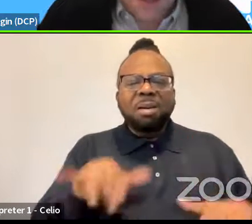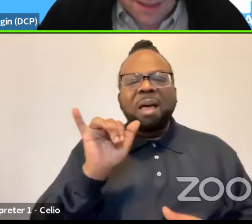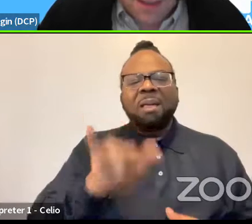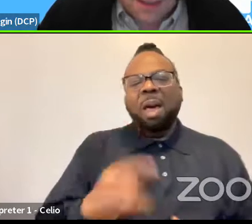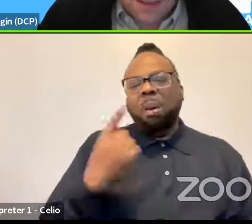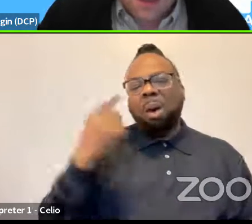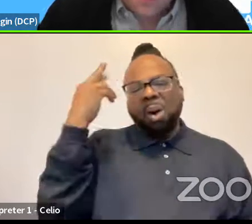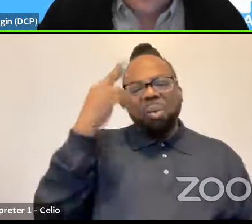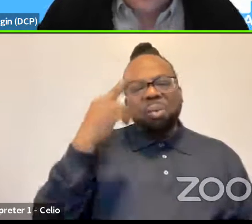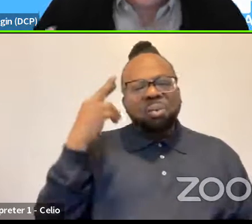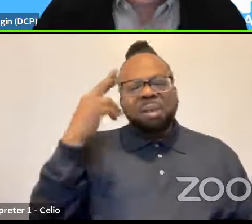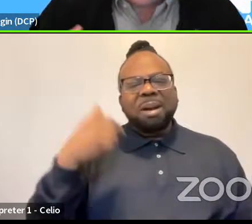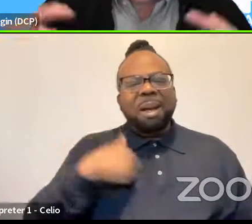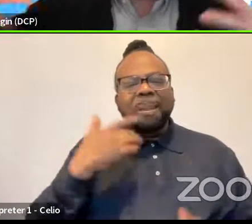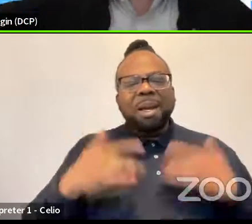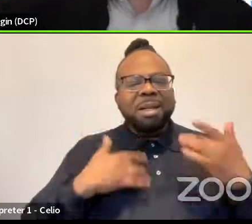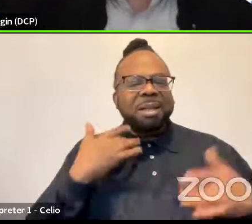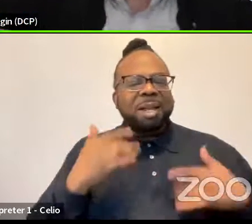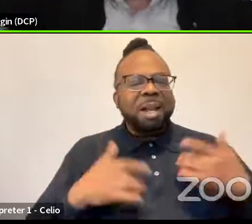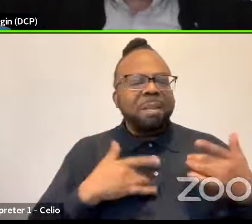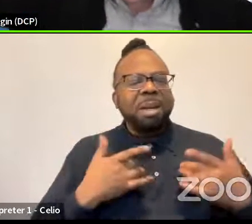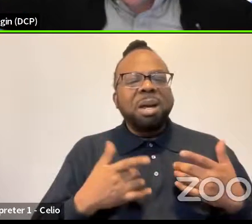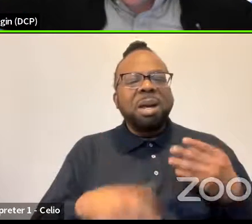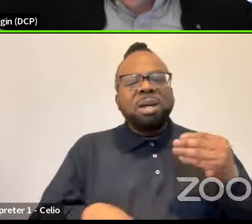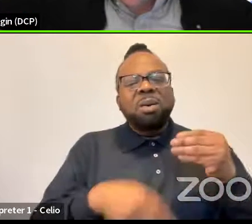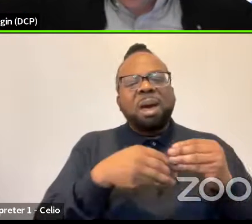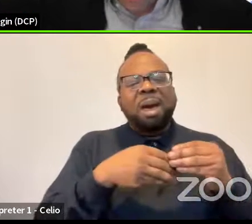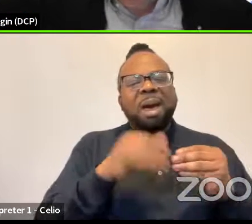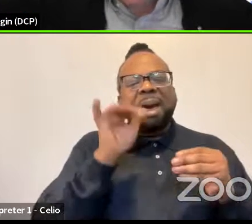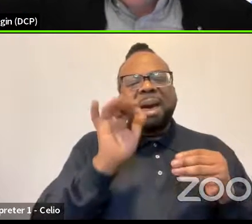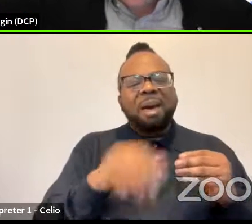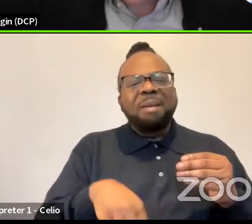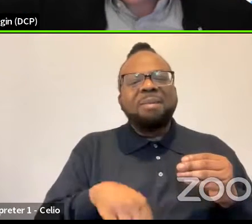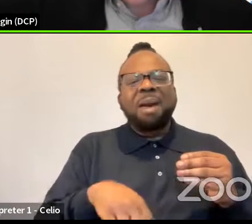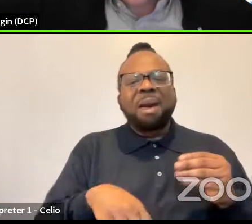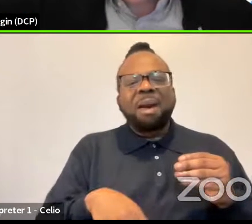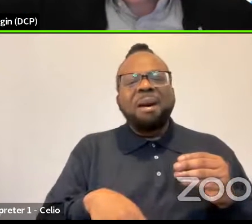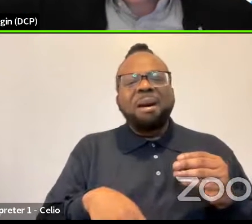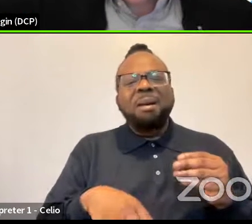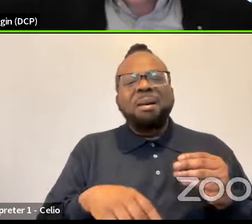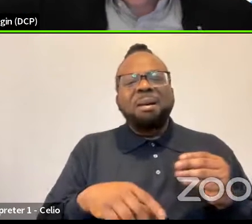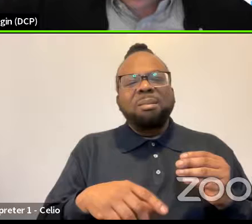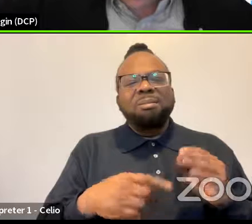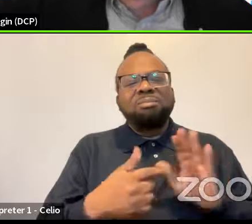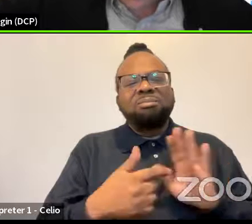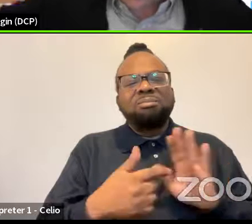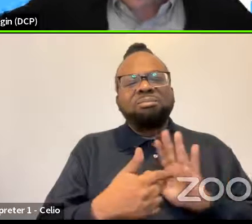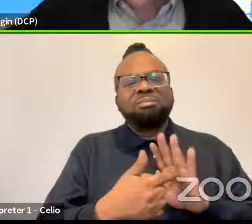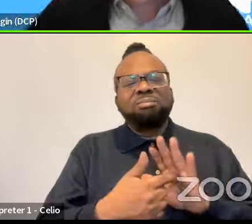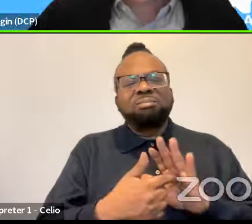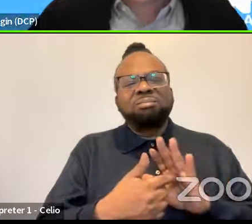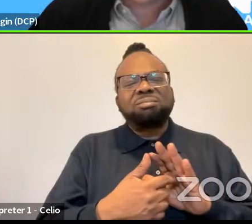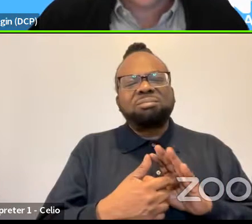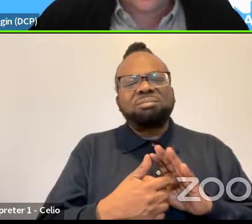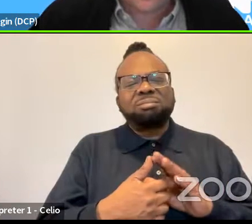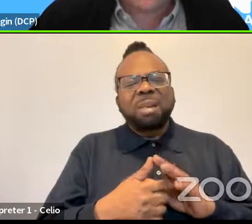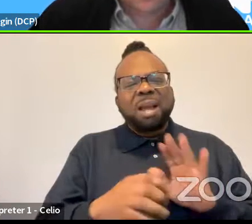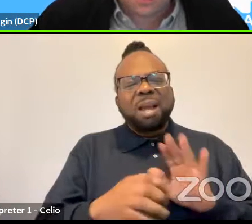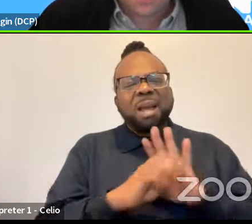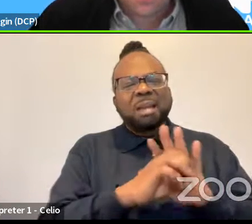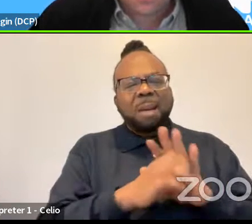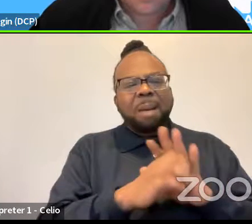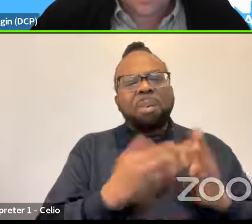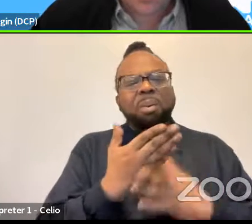very excited to extend this framework across all medium and high density districts. As